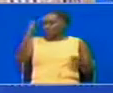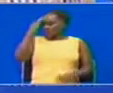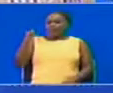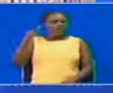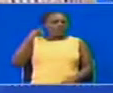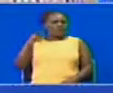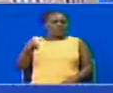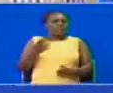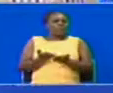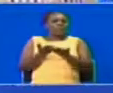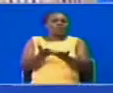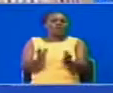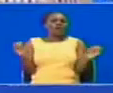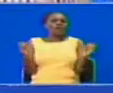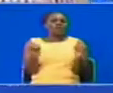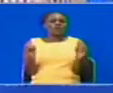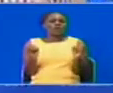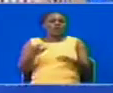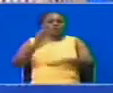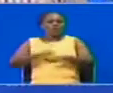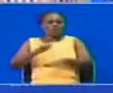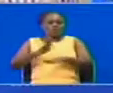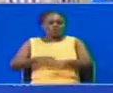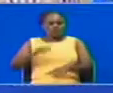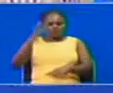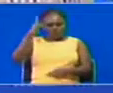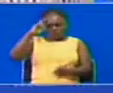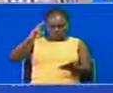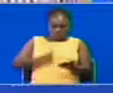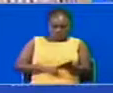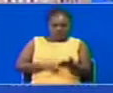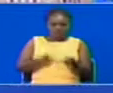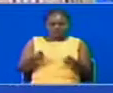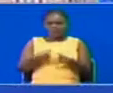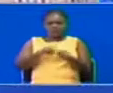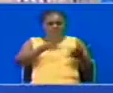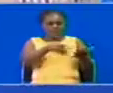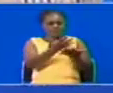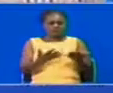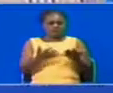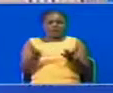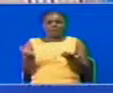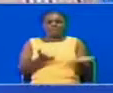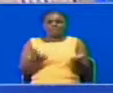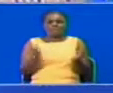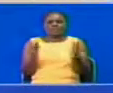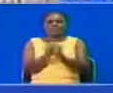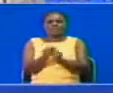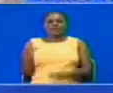do not provide for effective identification and traceability of network transactions and users.